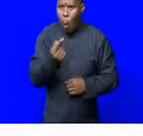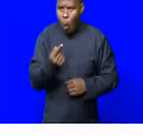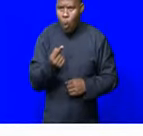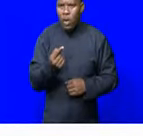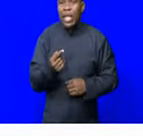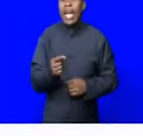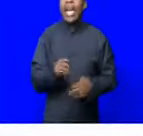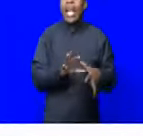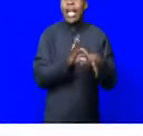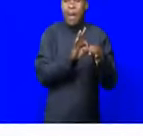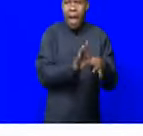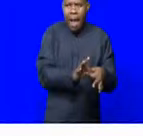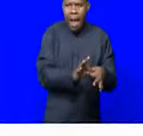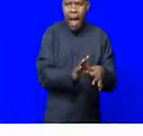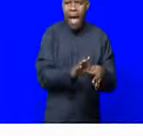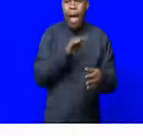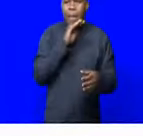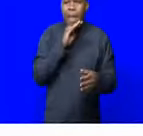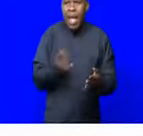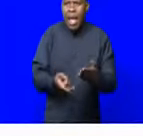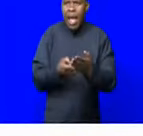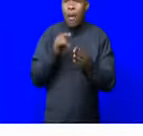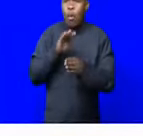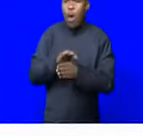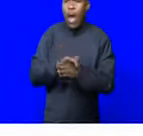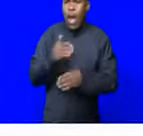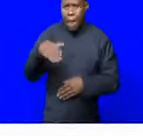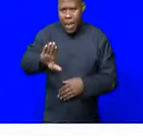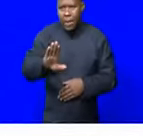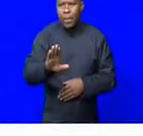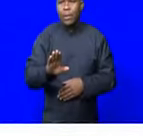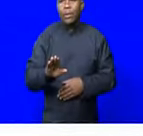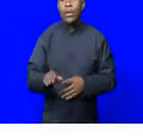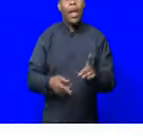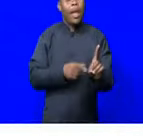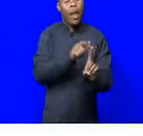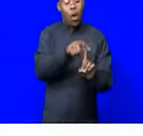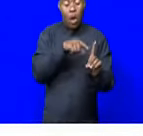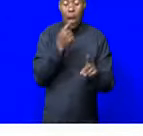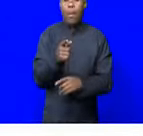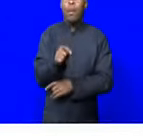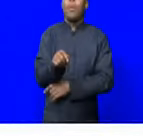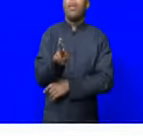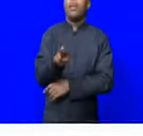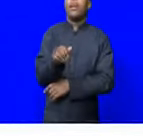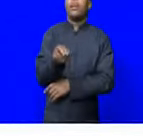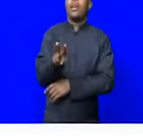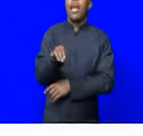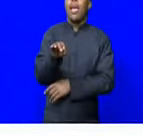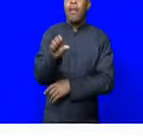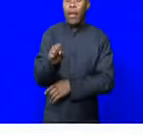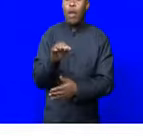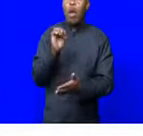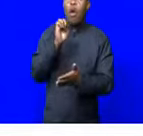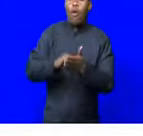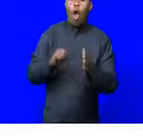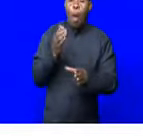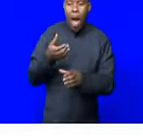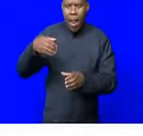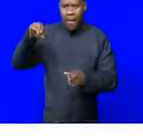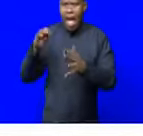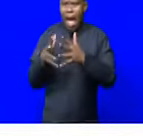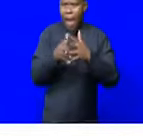but homesteads as well. Travis Held, an occupational therapist from the United States of America, is in the kingdom